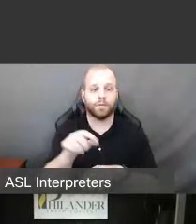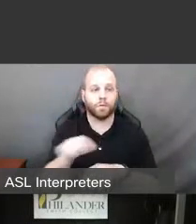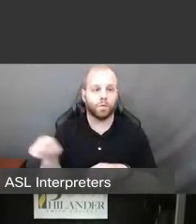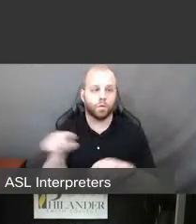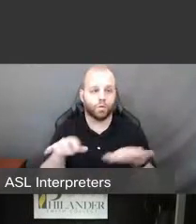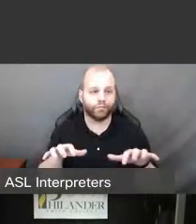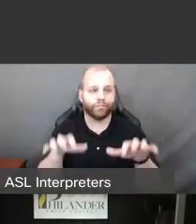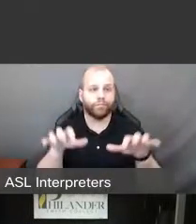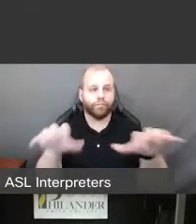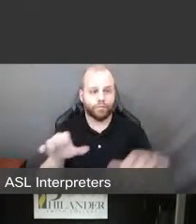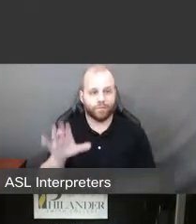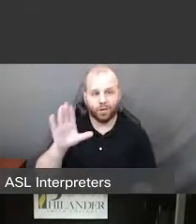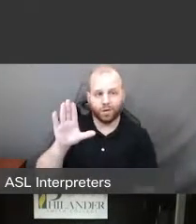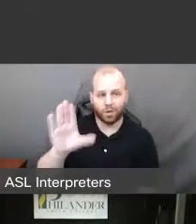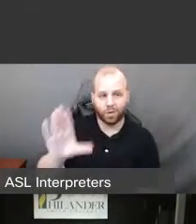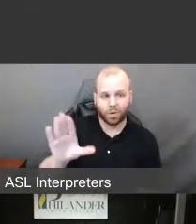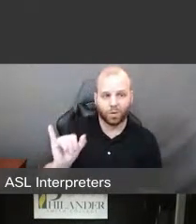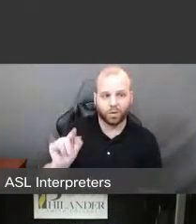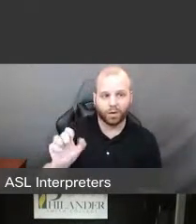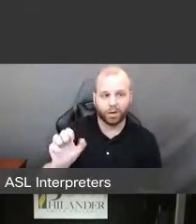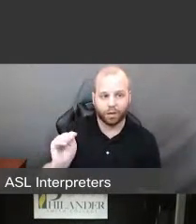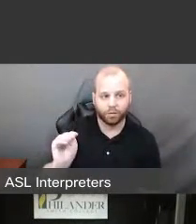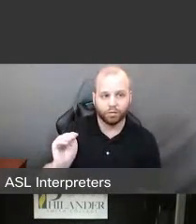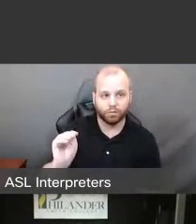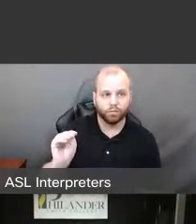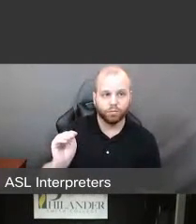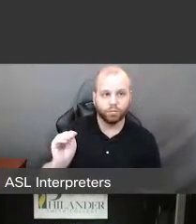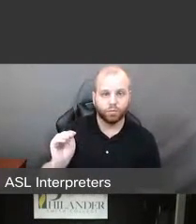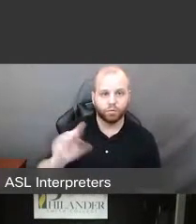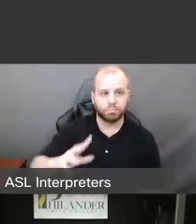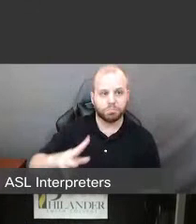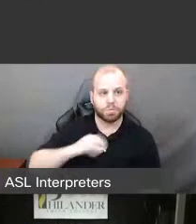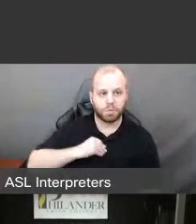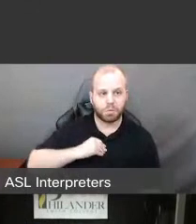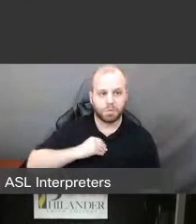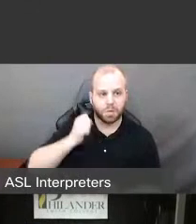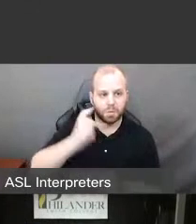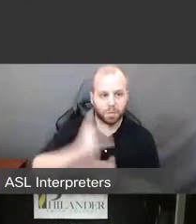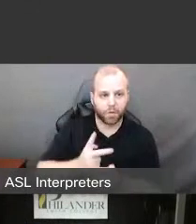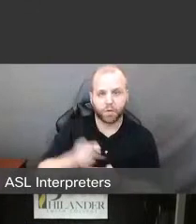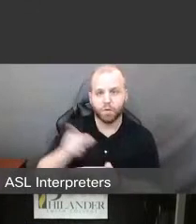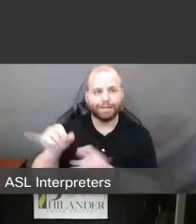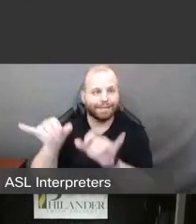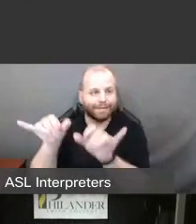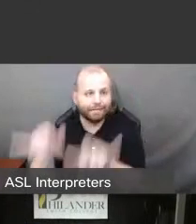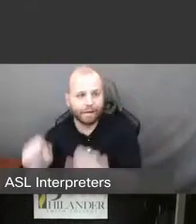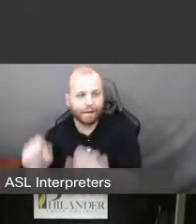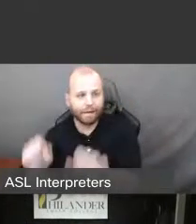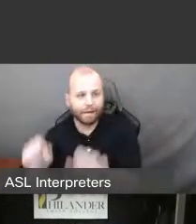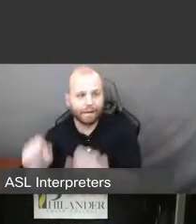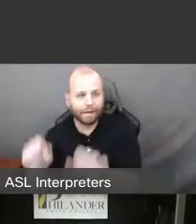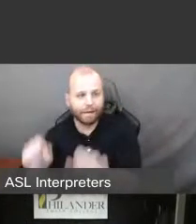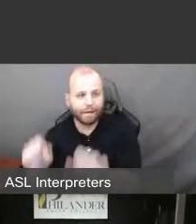your item was in the consent agenda, you're welcome to stay or you're welcome to leave just as well.